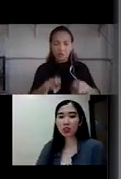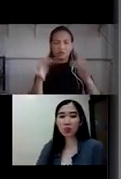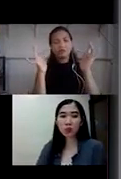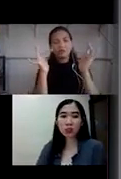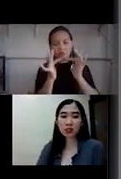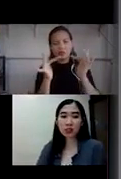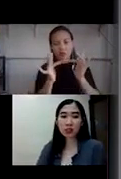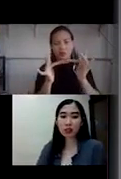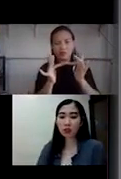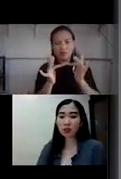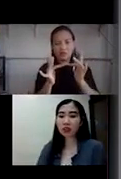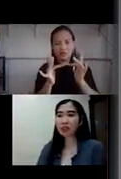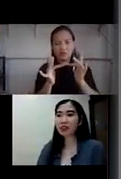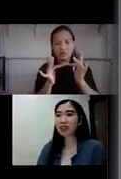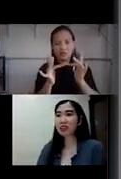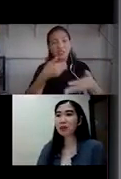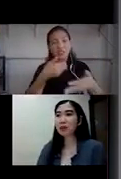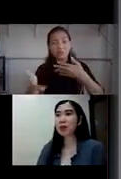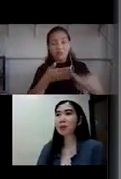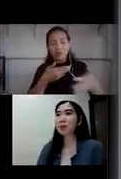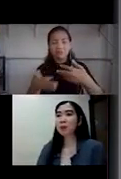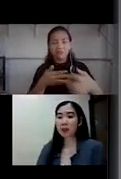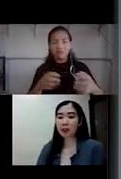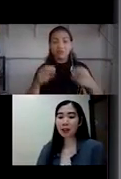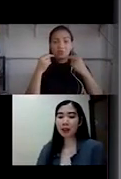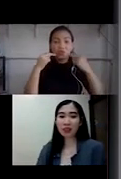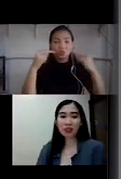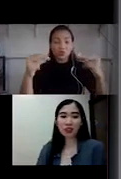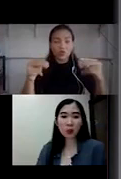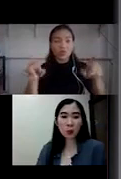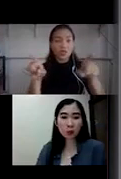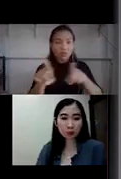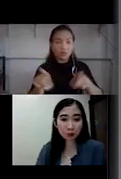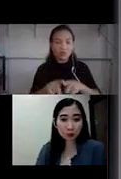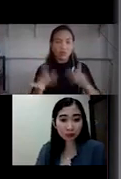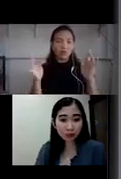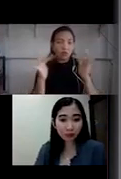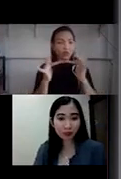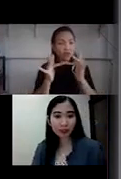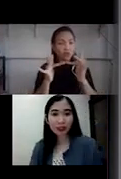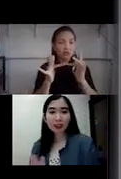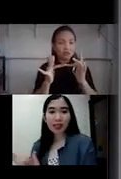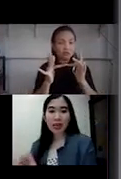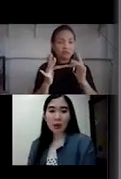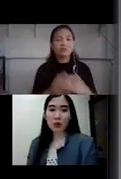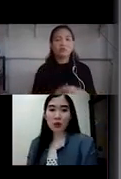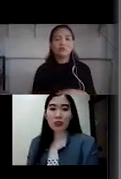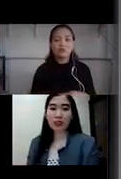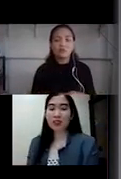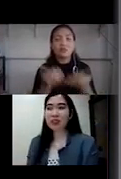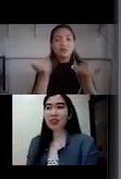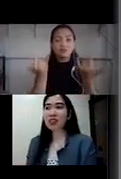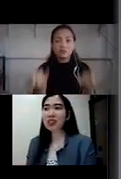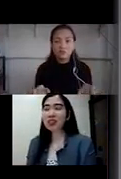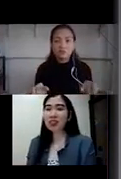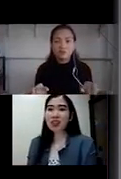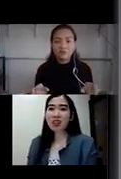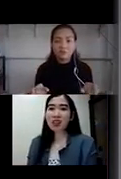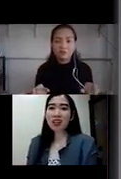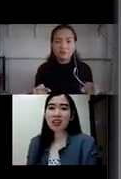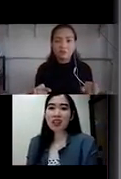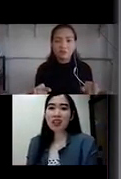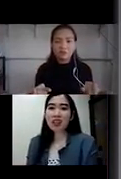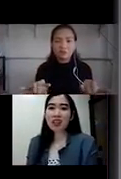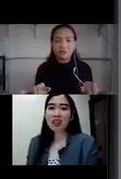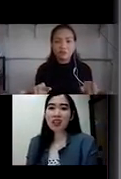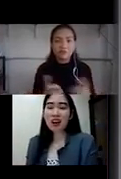kahit news, online na rin, di ba? Ayan. So, now, since